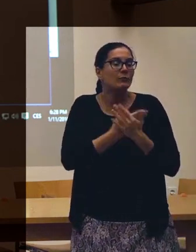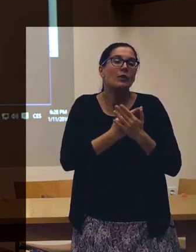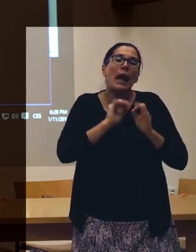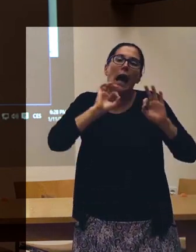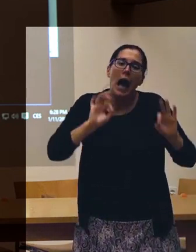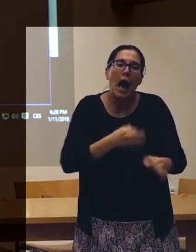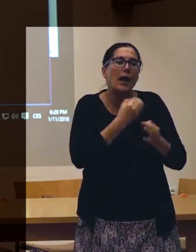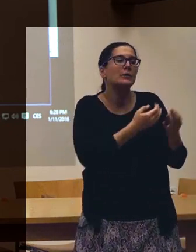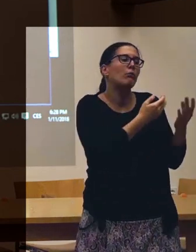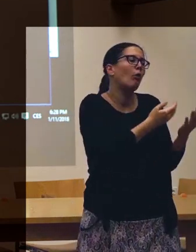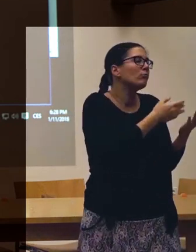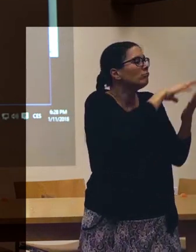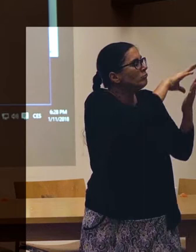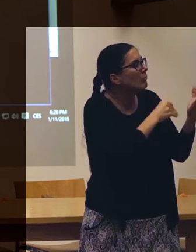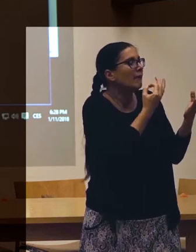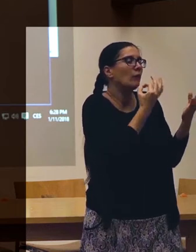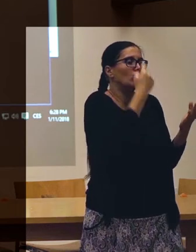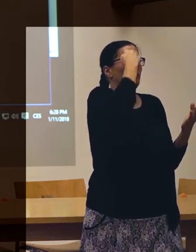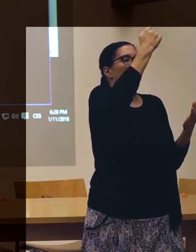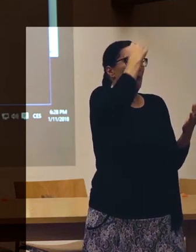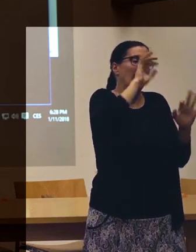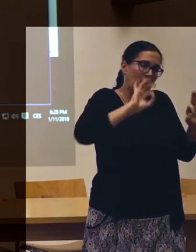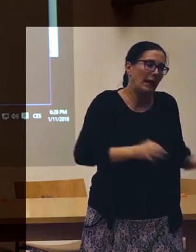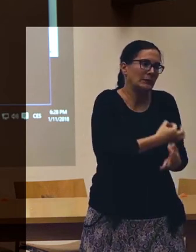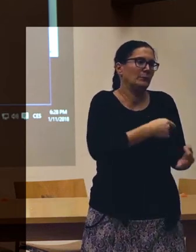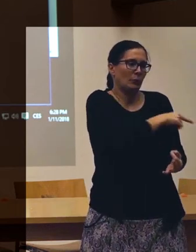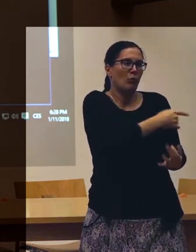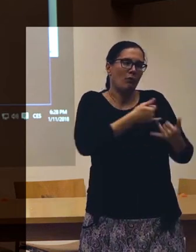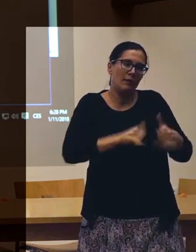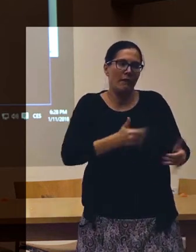in the beginning, everyone is going to learn all together. So.